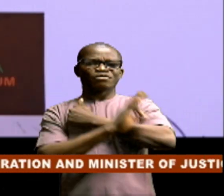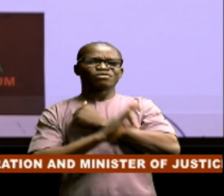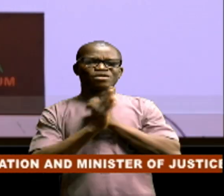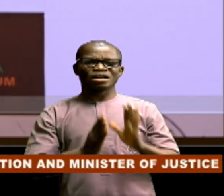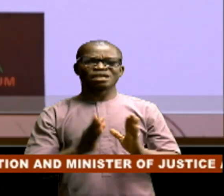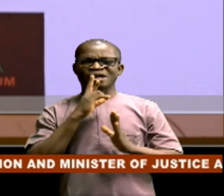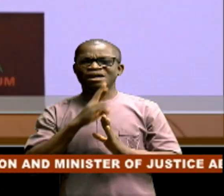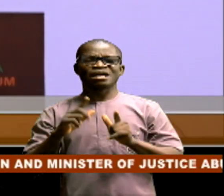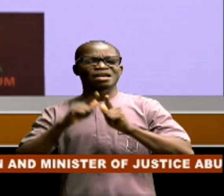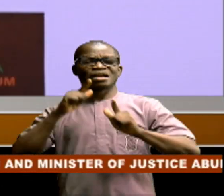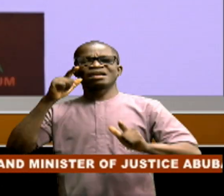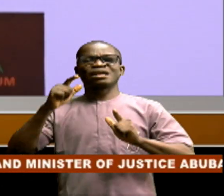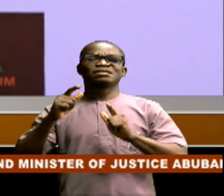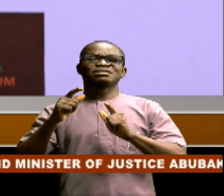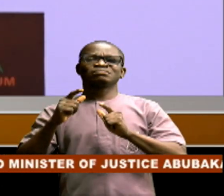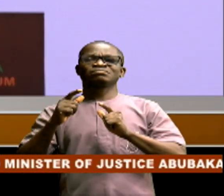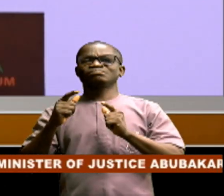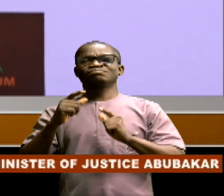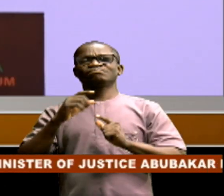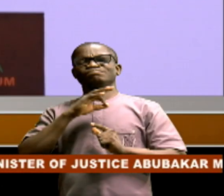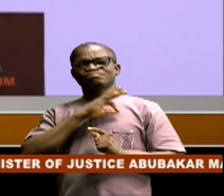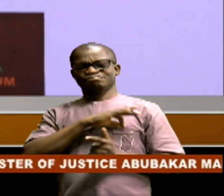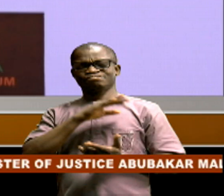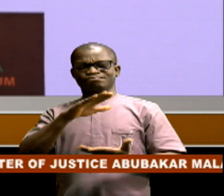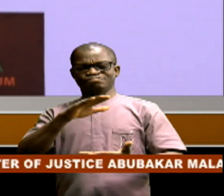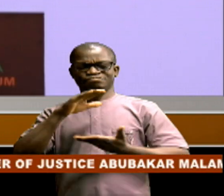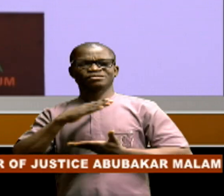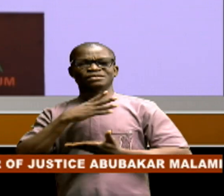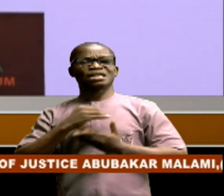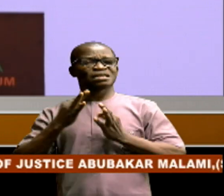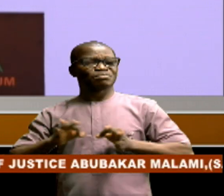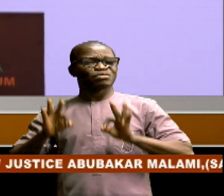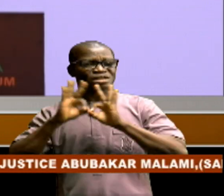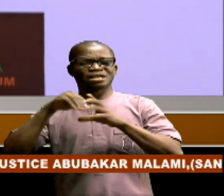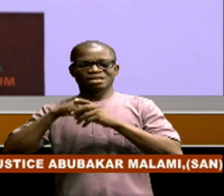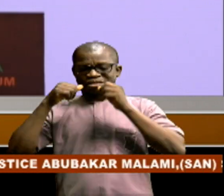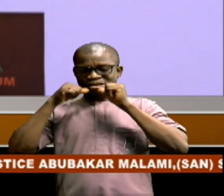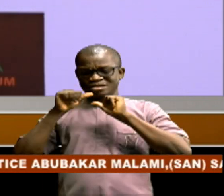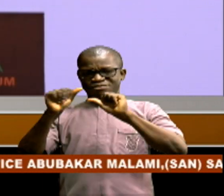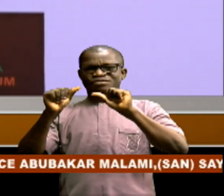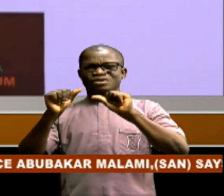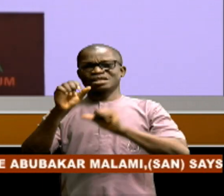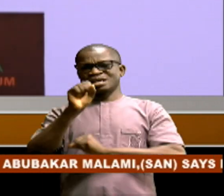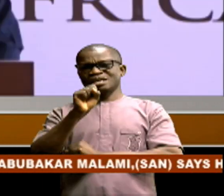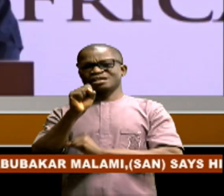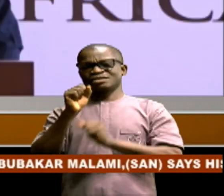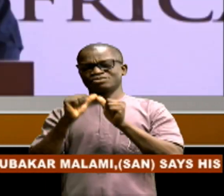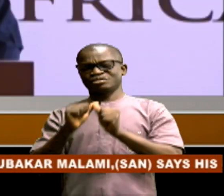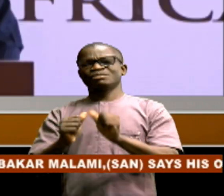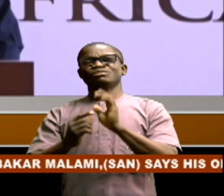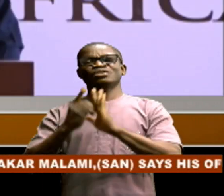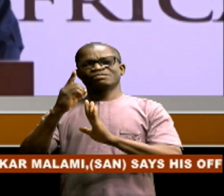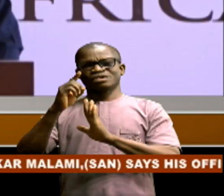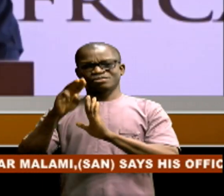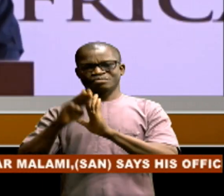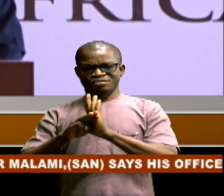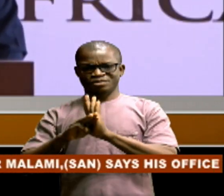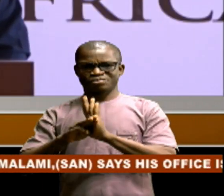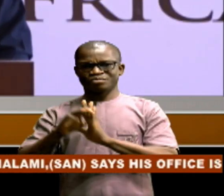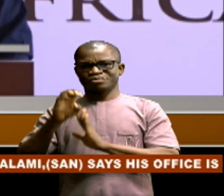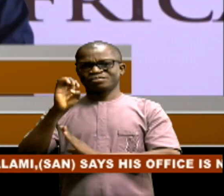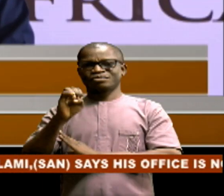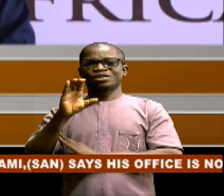offshore asset and the critical force in achieving sustainable development.